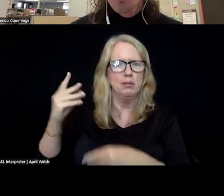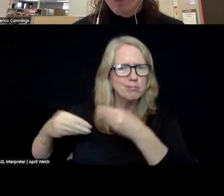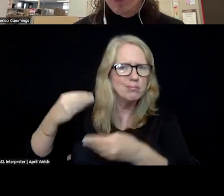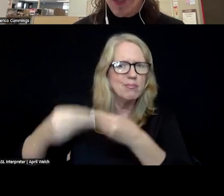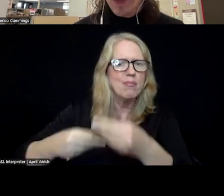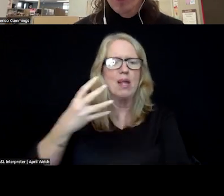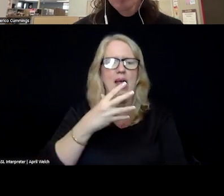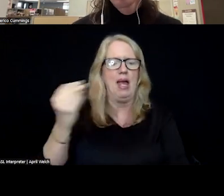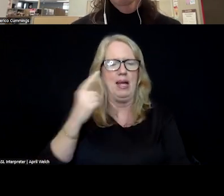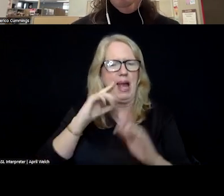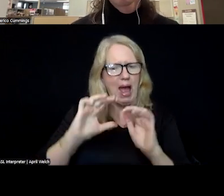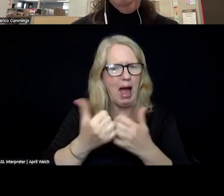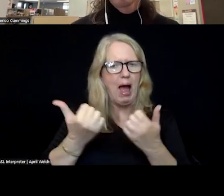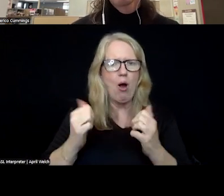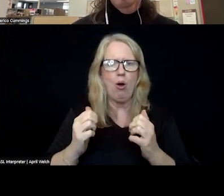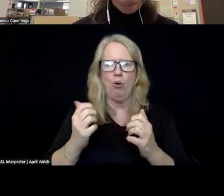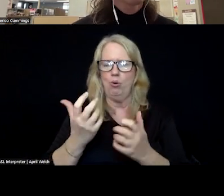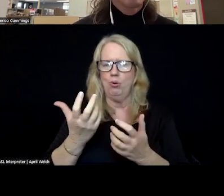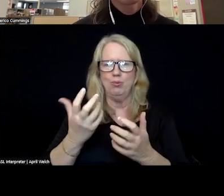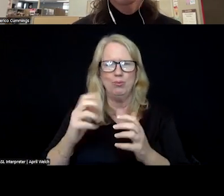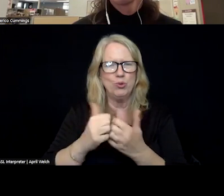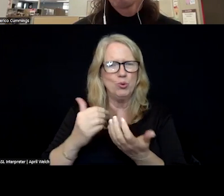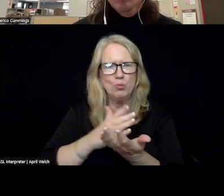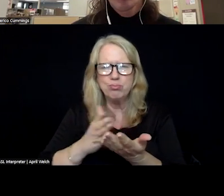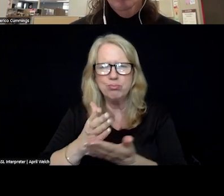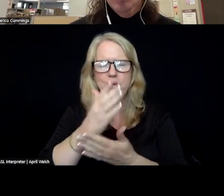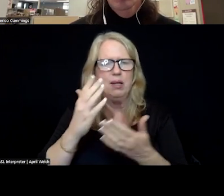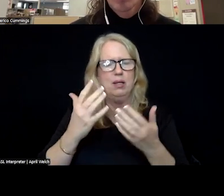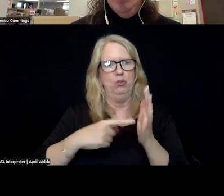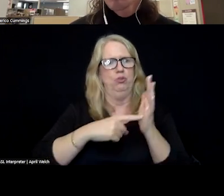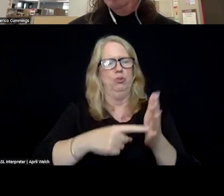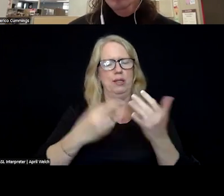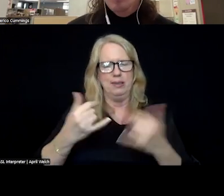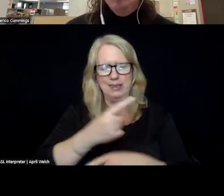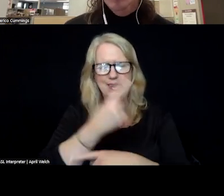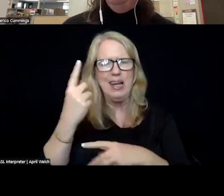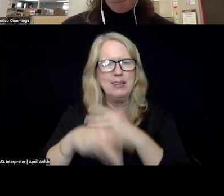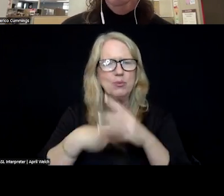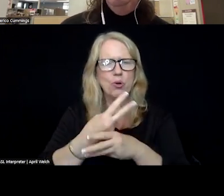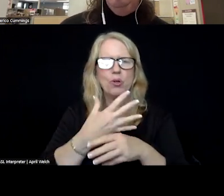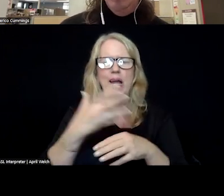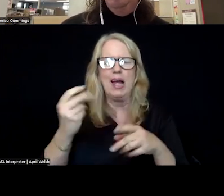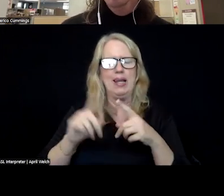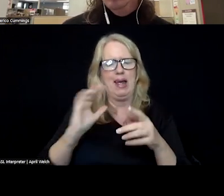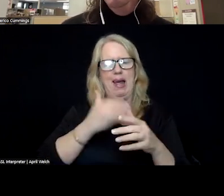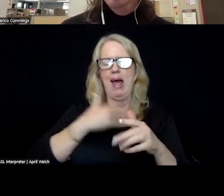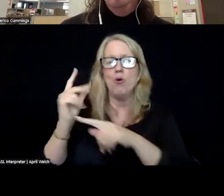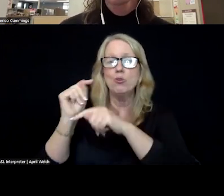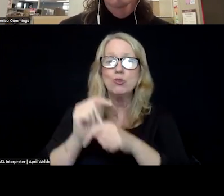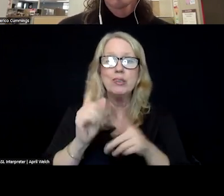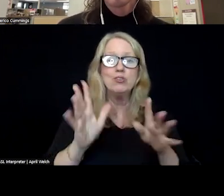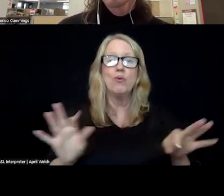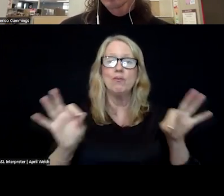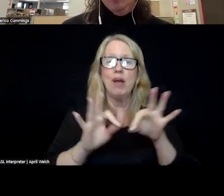ways in the present day for affirmation, representation, and participation in our traditional values and